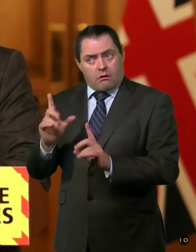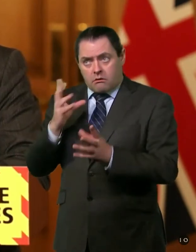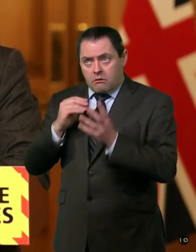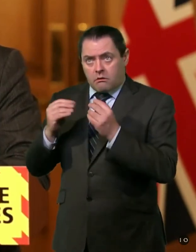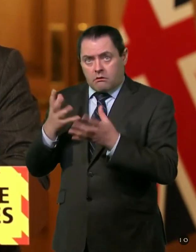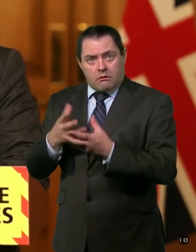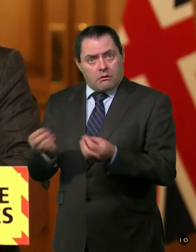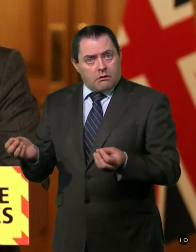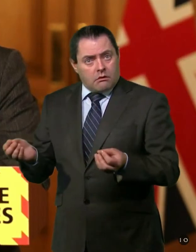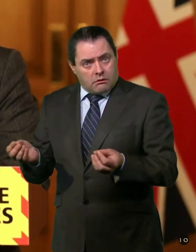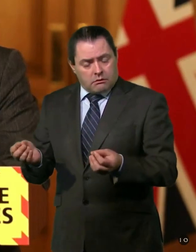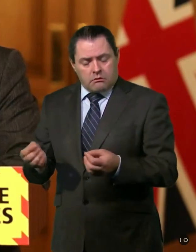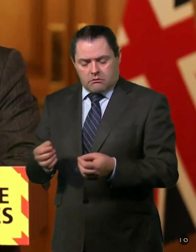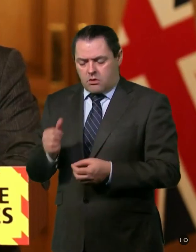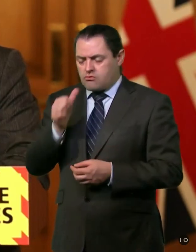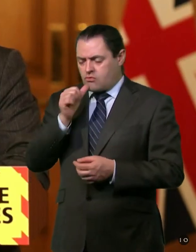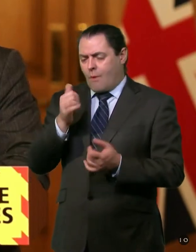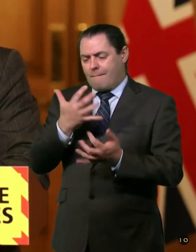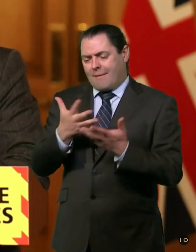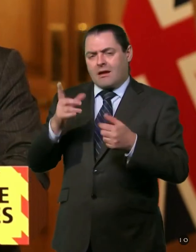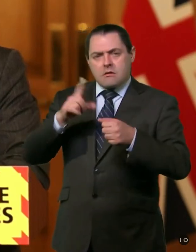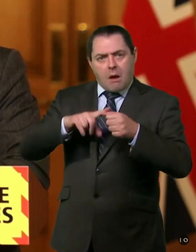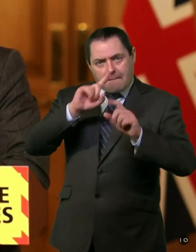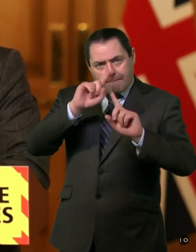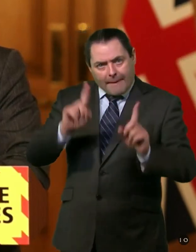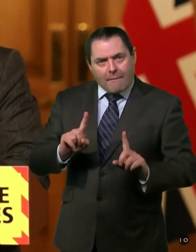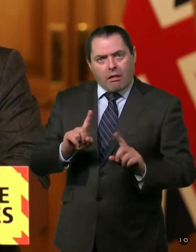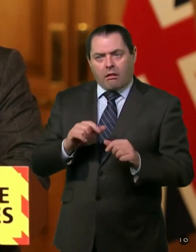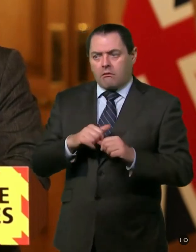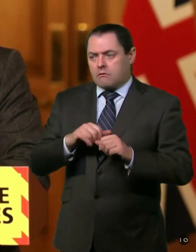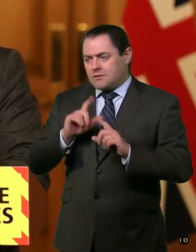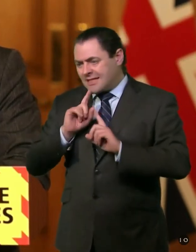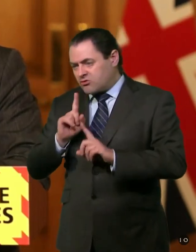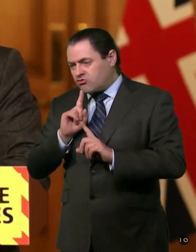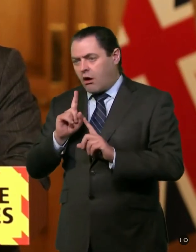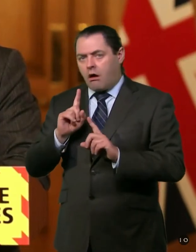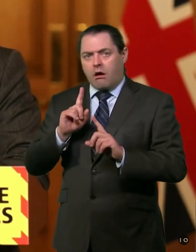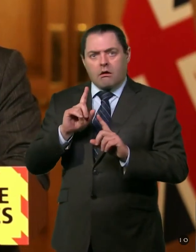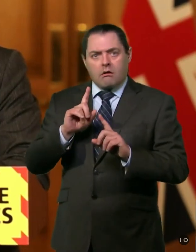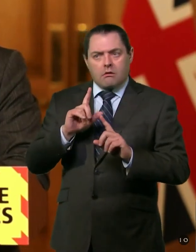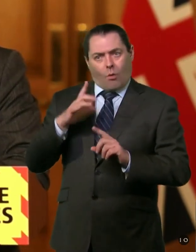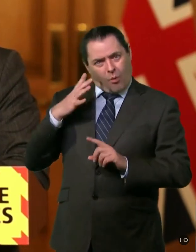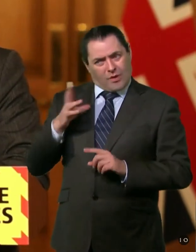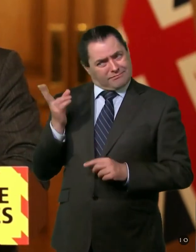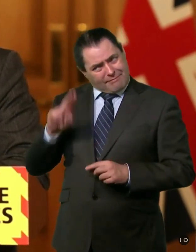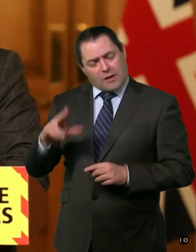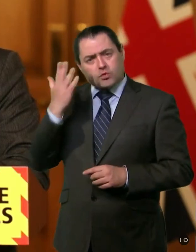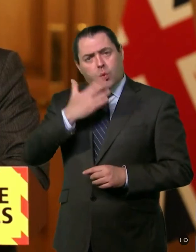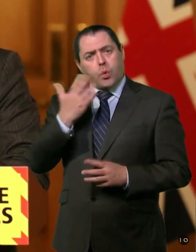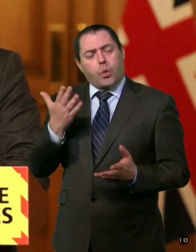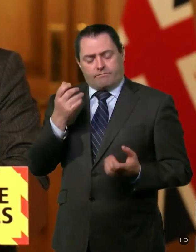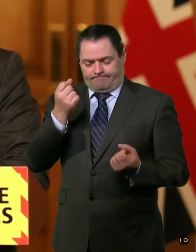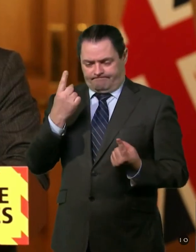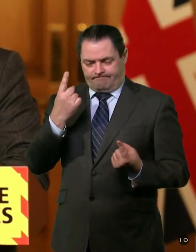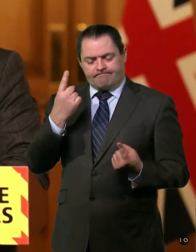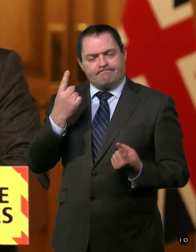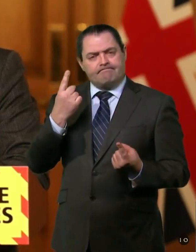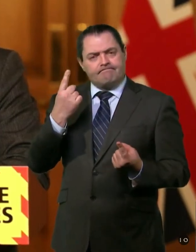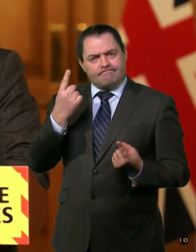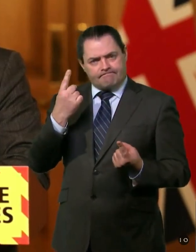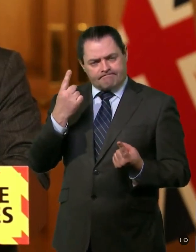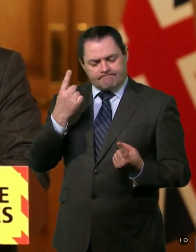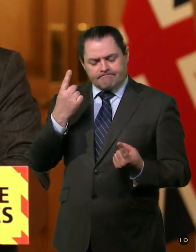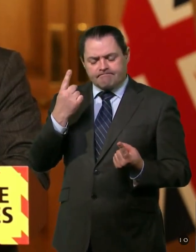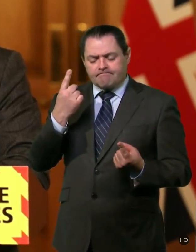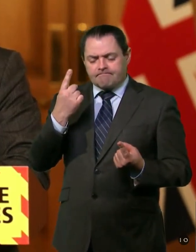more than to get back to the classroom. And I understand the stress and the anxieties of parents coping